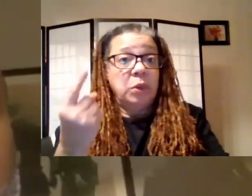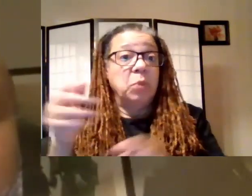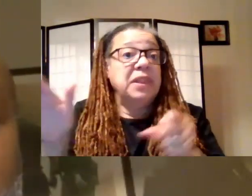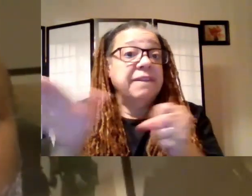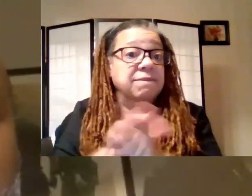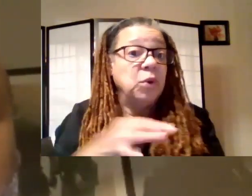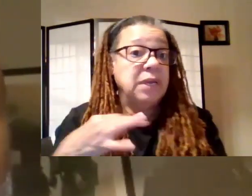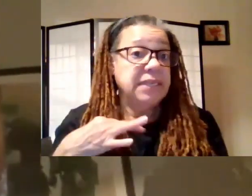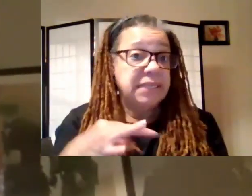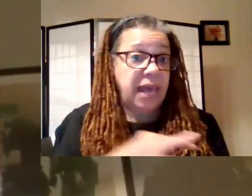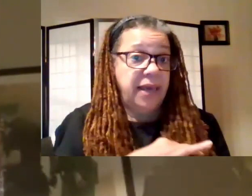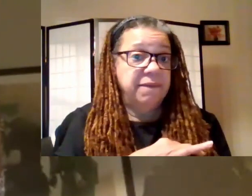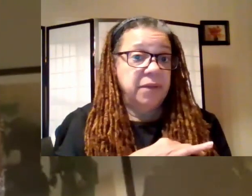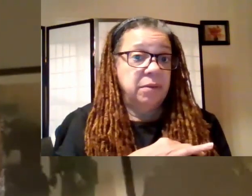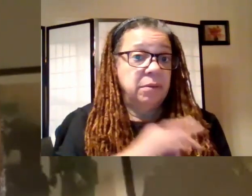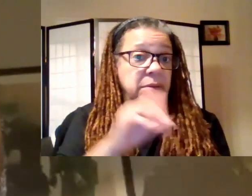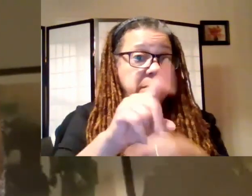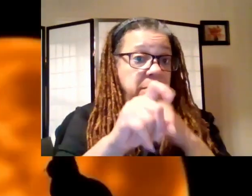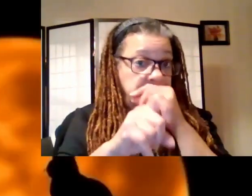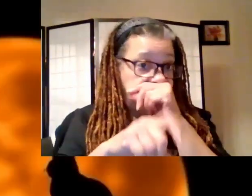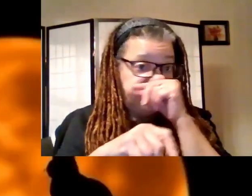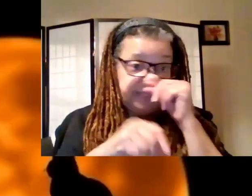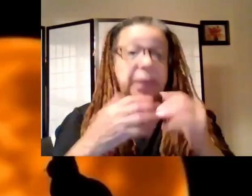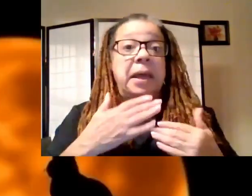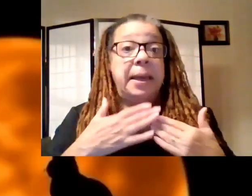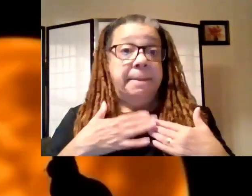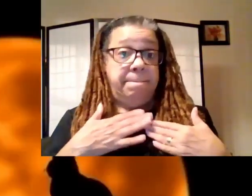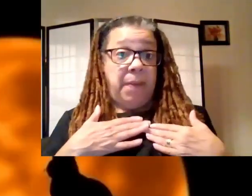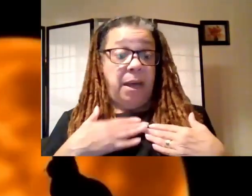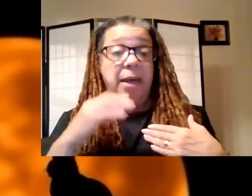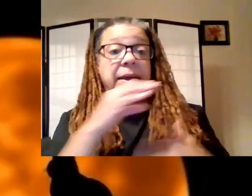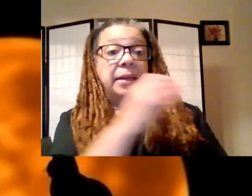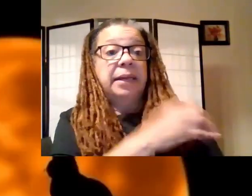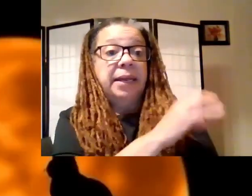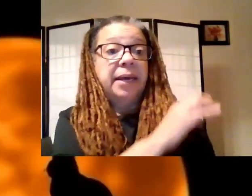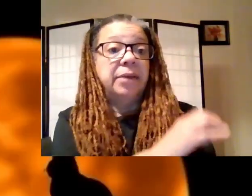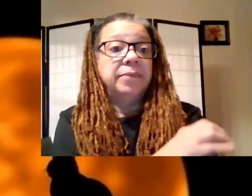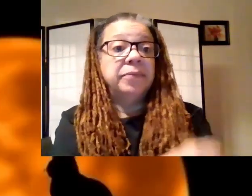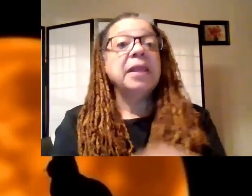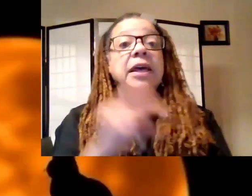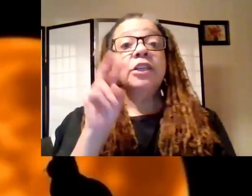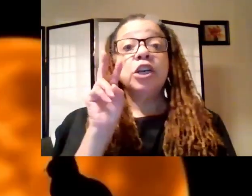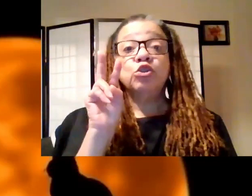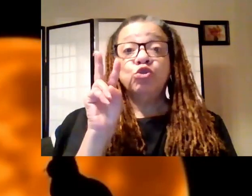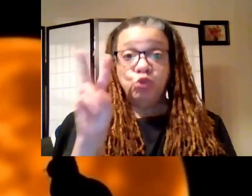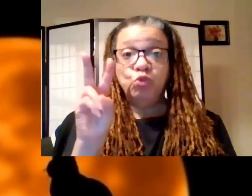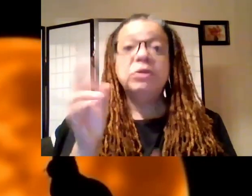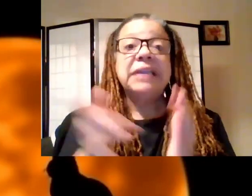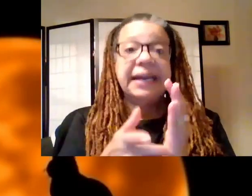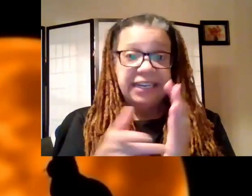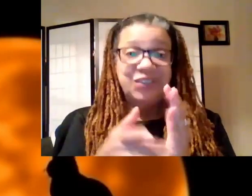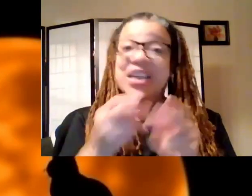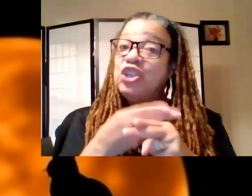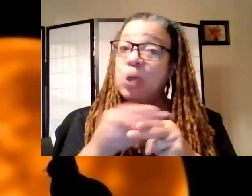staffed where that situation exists? In my particular clinic, 2 technicians is short-staffed. We